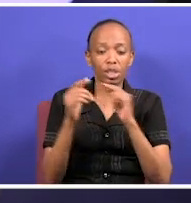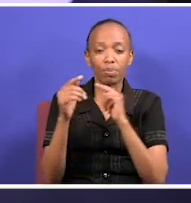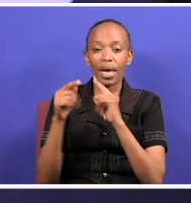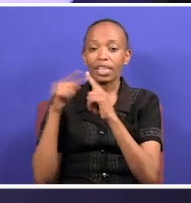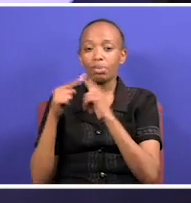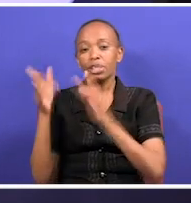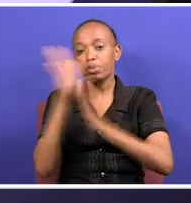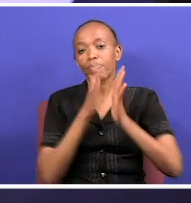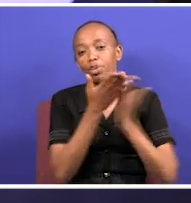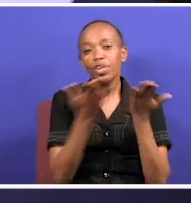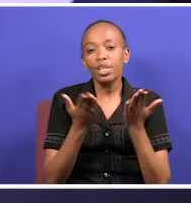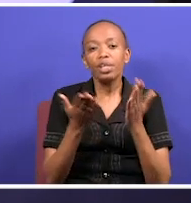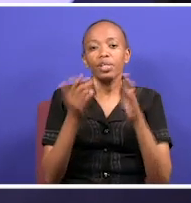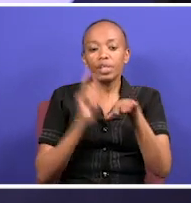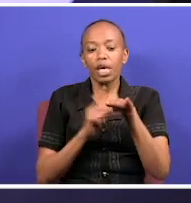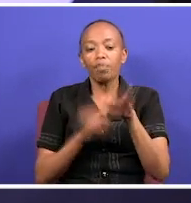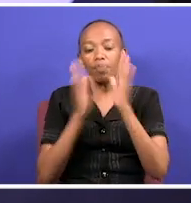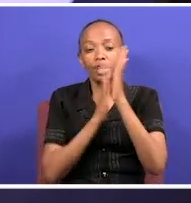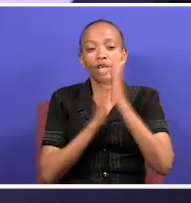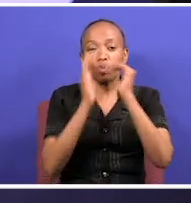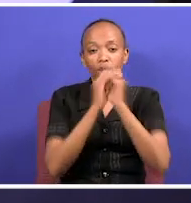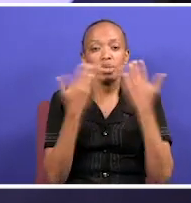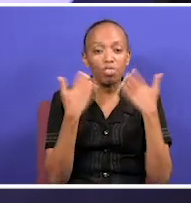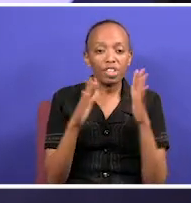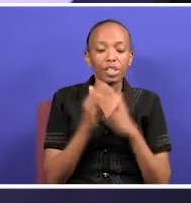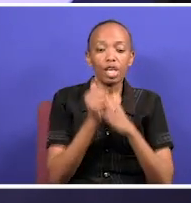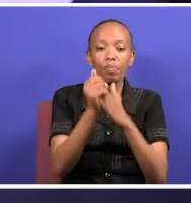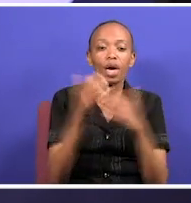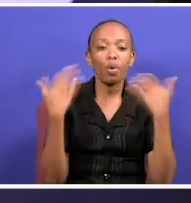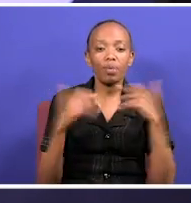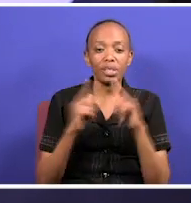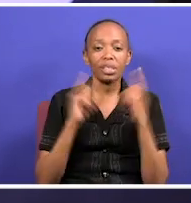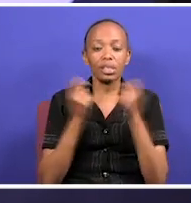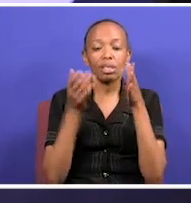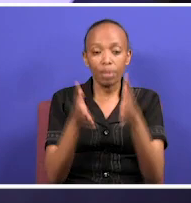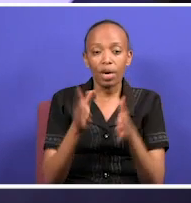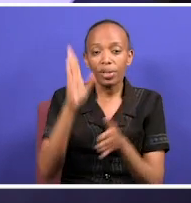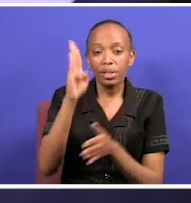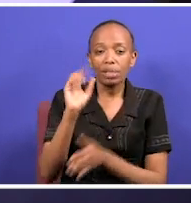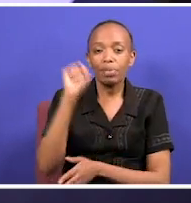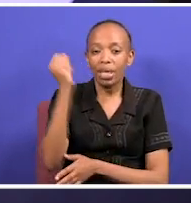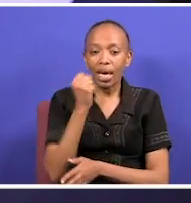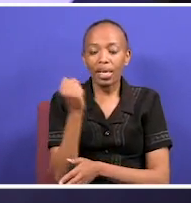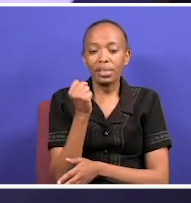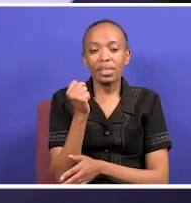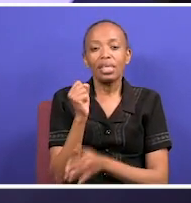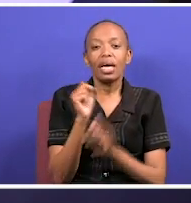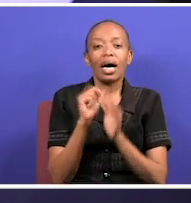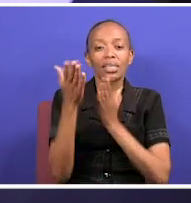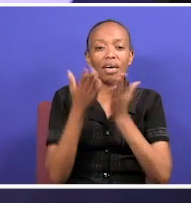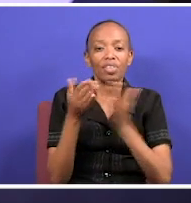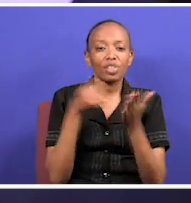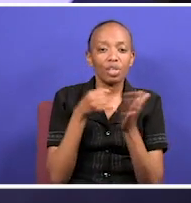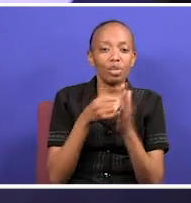up for you today. After praise and worship, led by our amazing team here on CBS, our service will